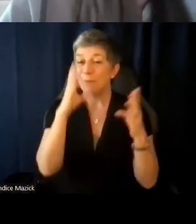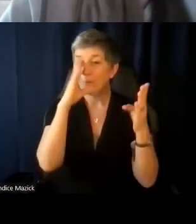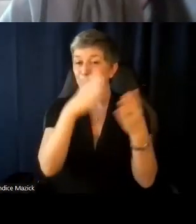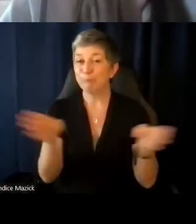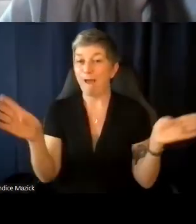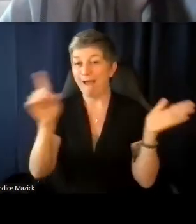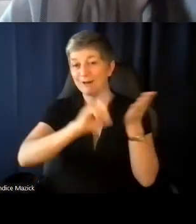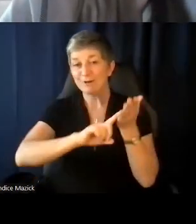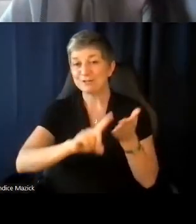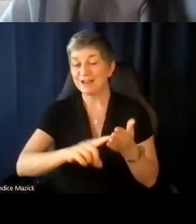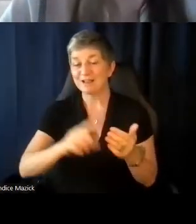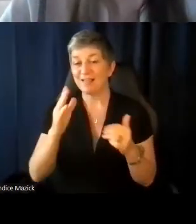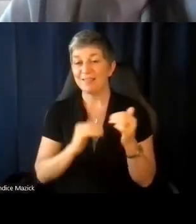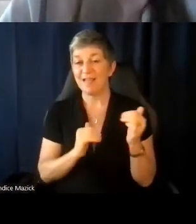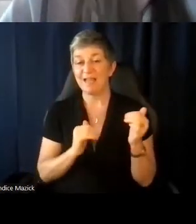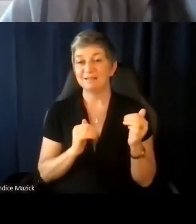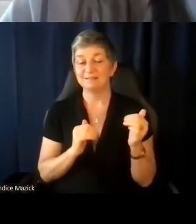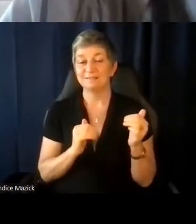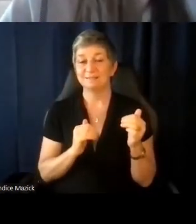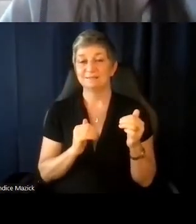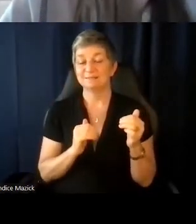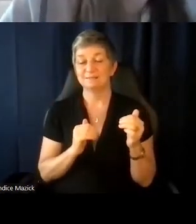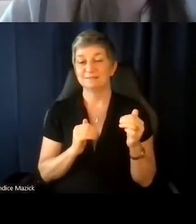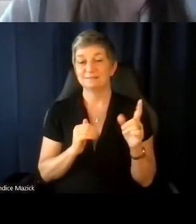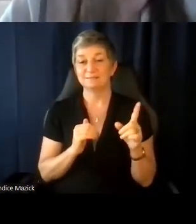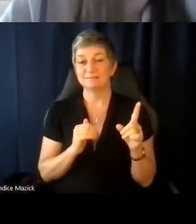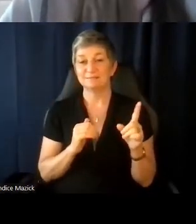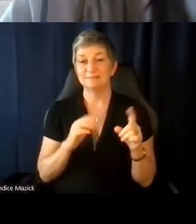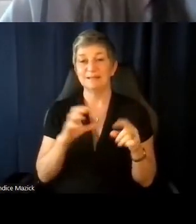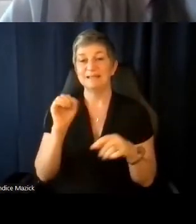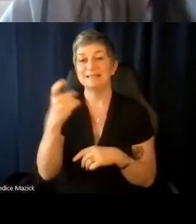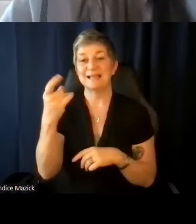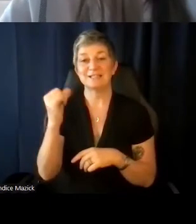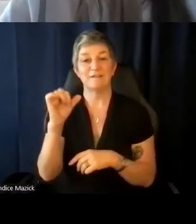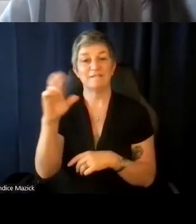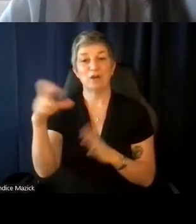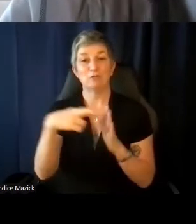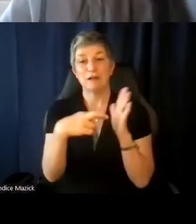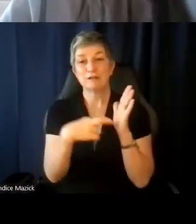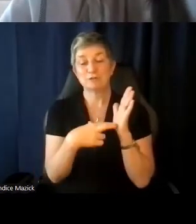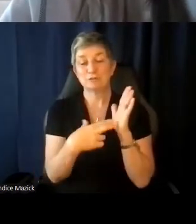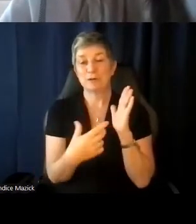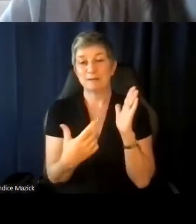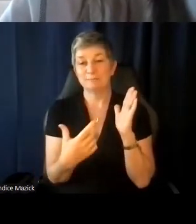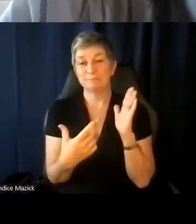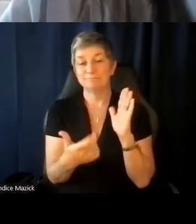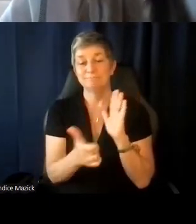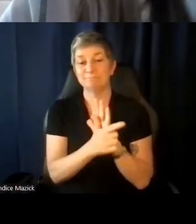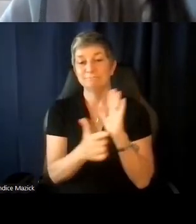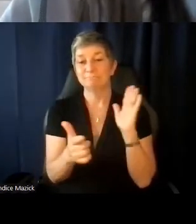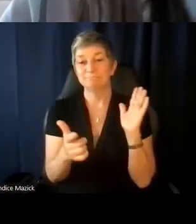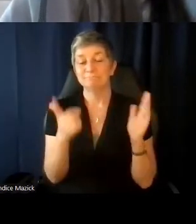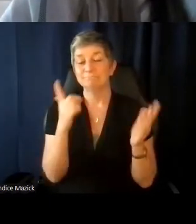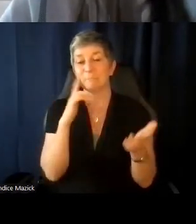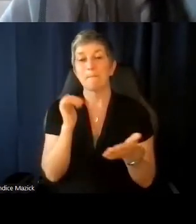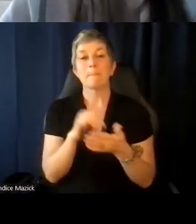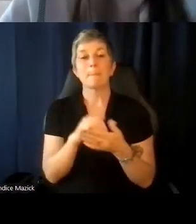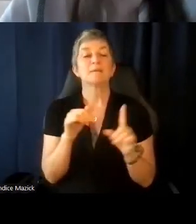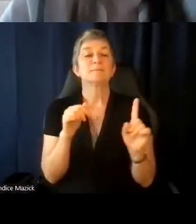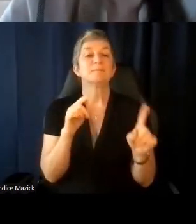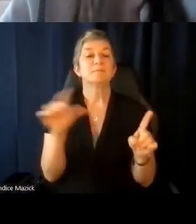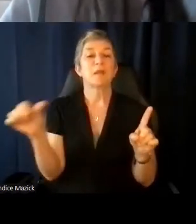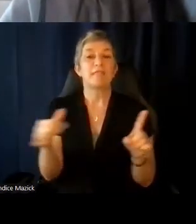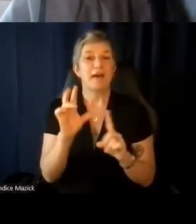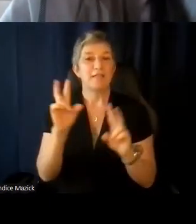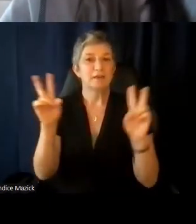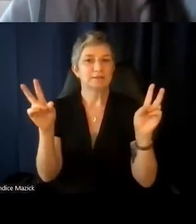checks than just the sex offender registry bar. And another thing that I will say about this issue,